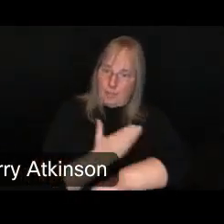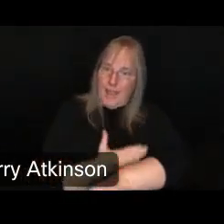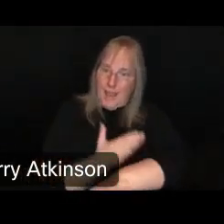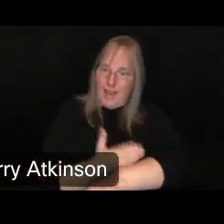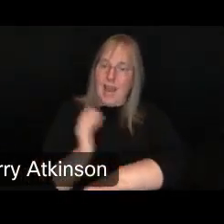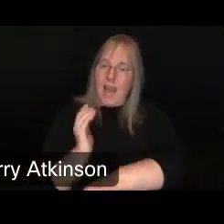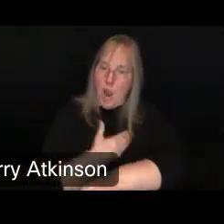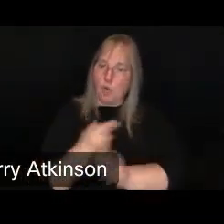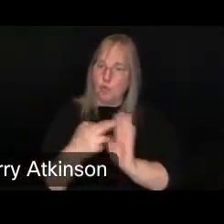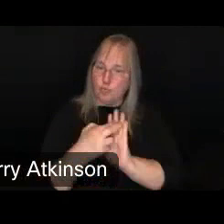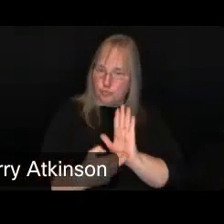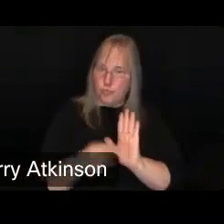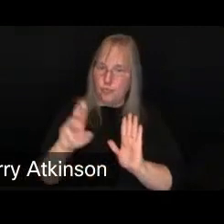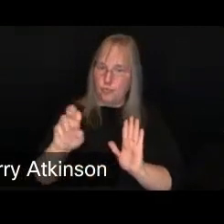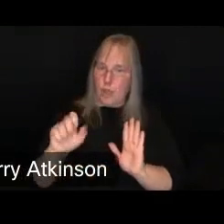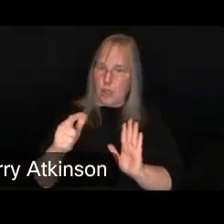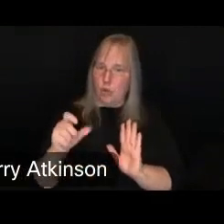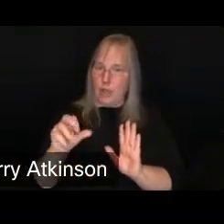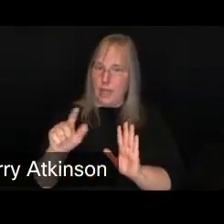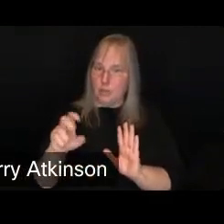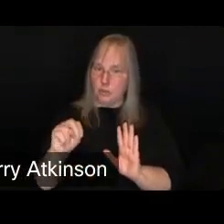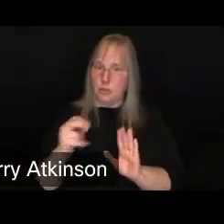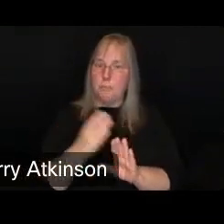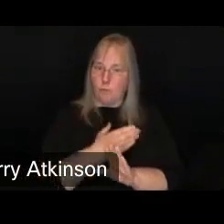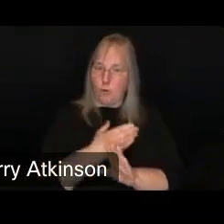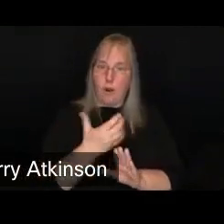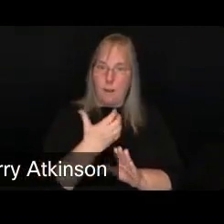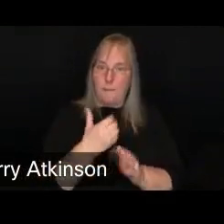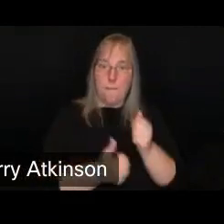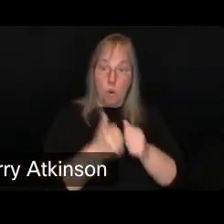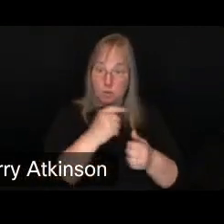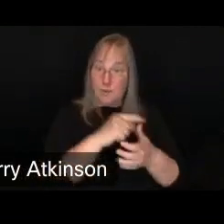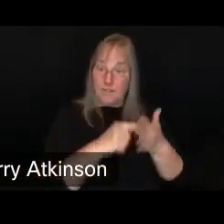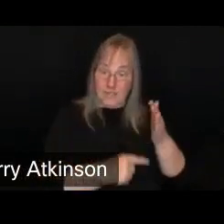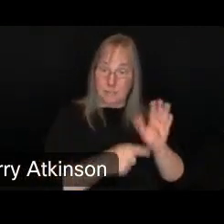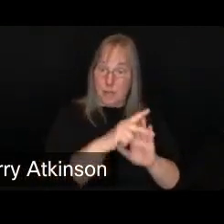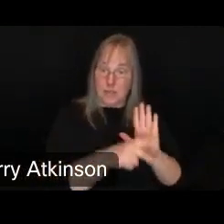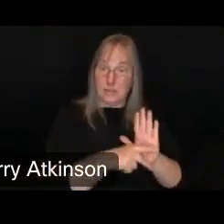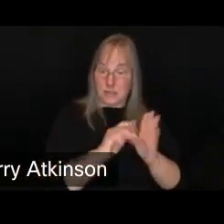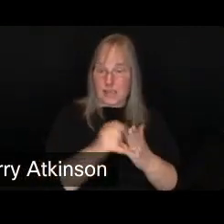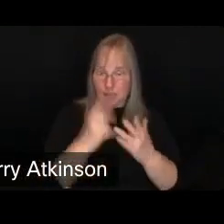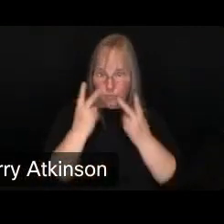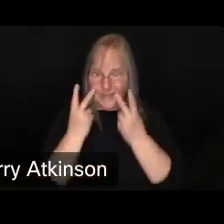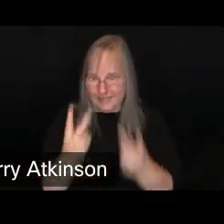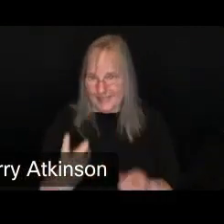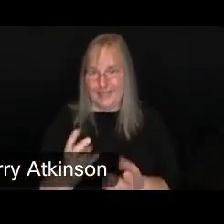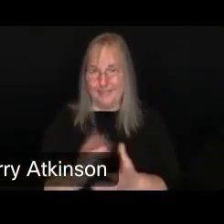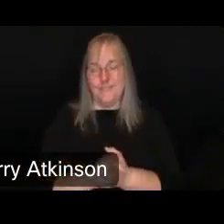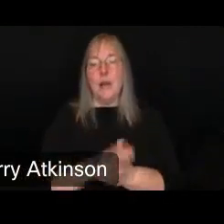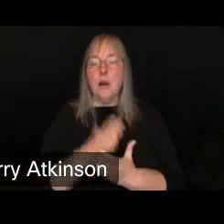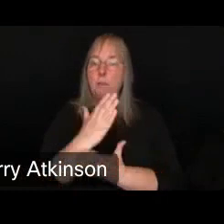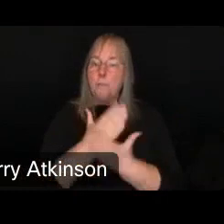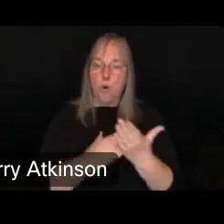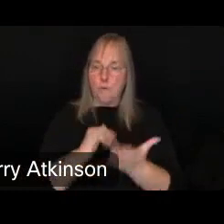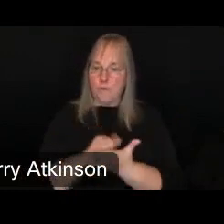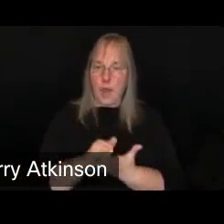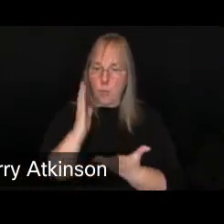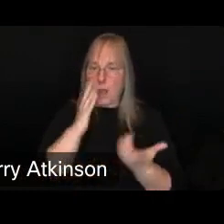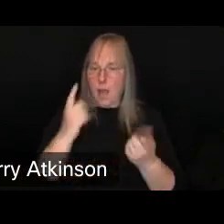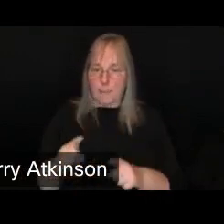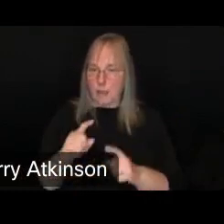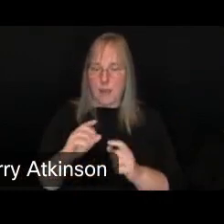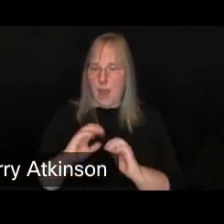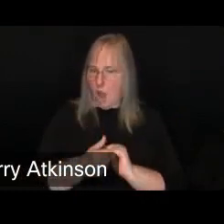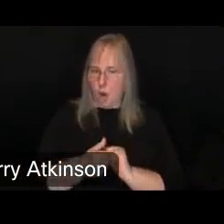before most of these policies can be seen on the ground. So part of that will occur through our